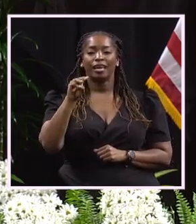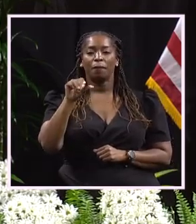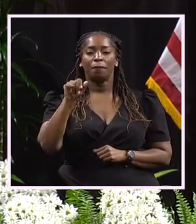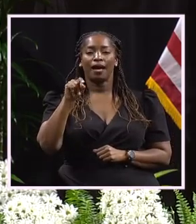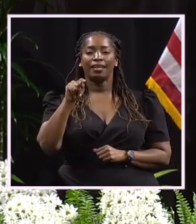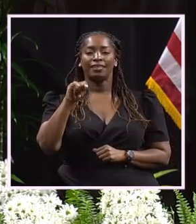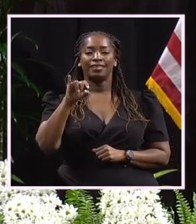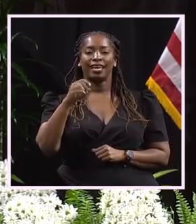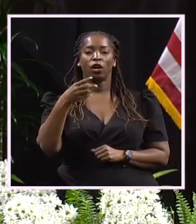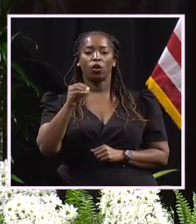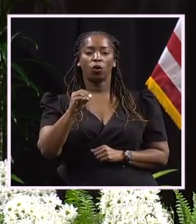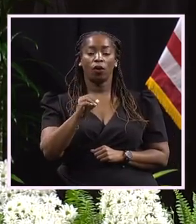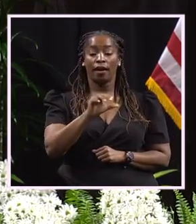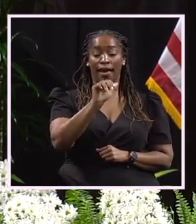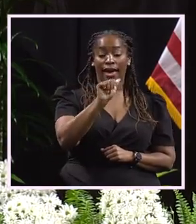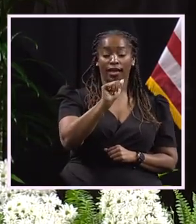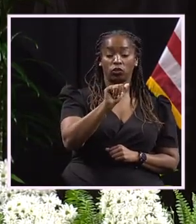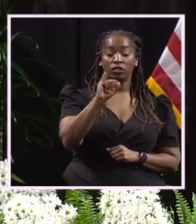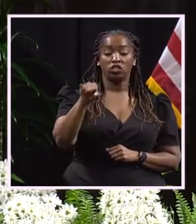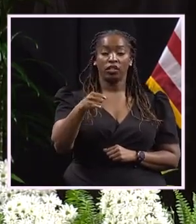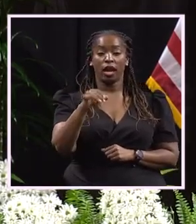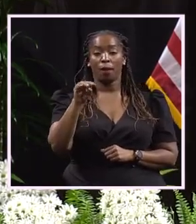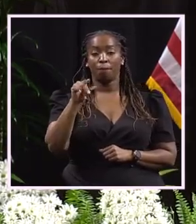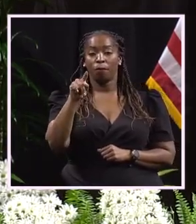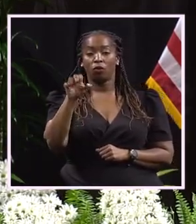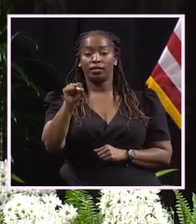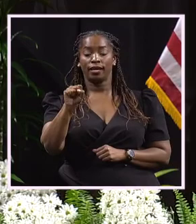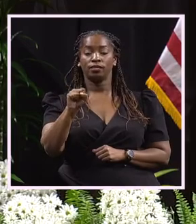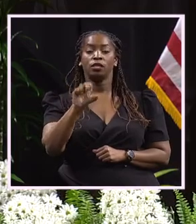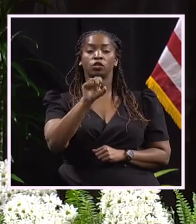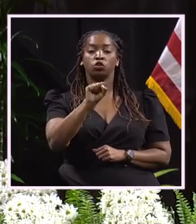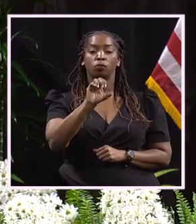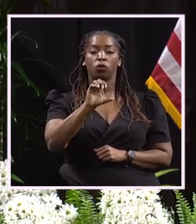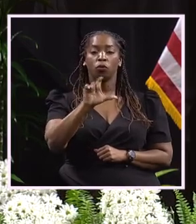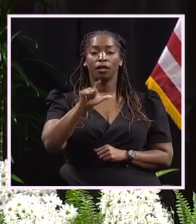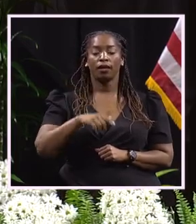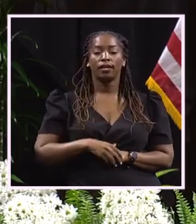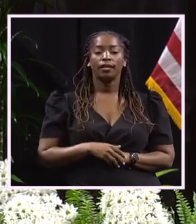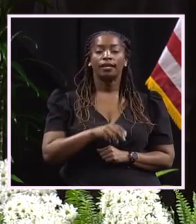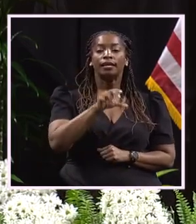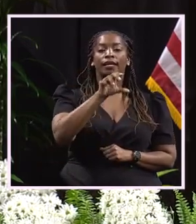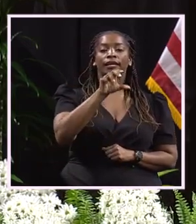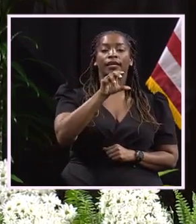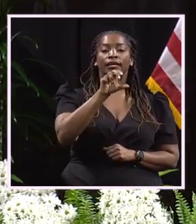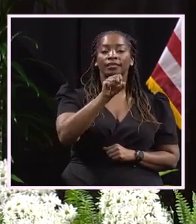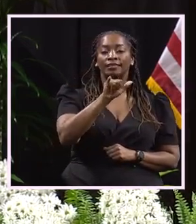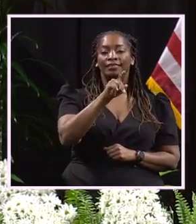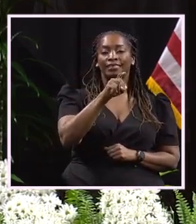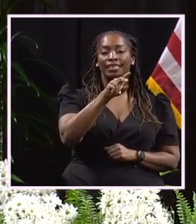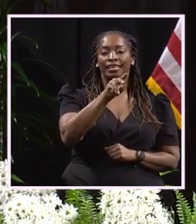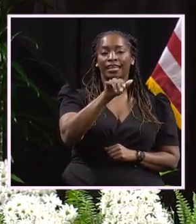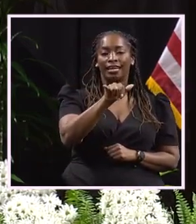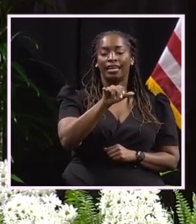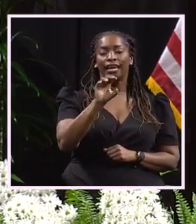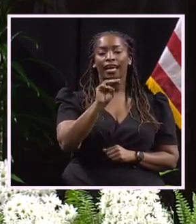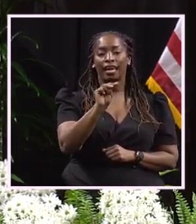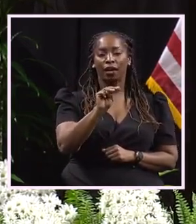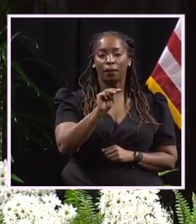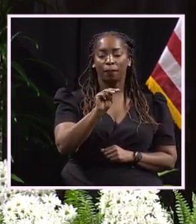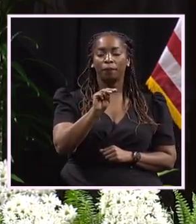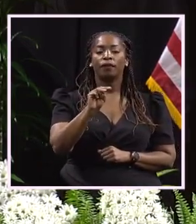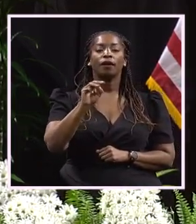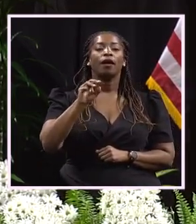Adrian J. Valdez, summa cum laude, Sydney M. Acevedo, Master of Science,